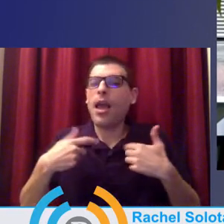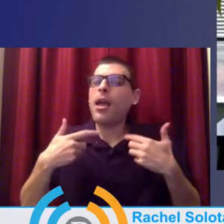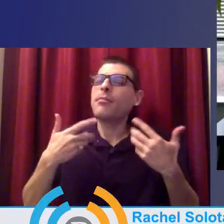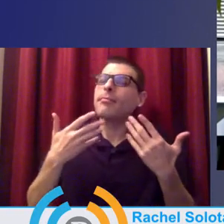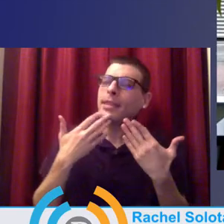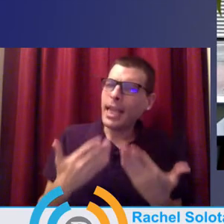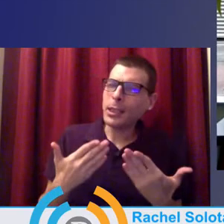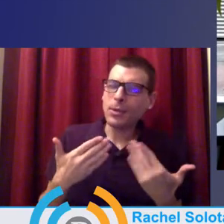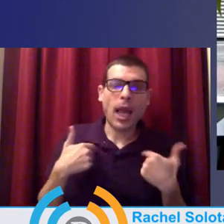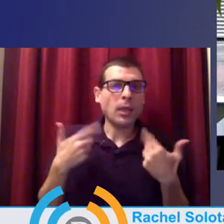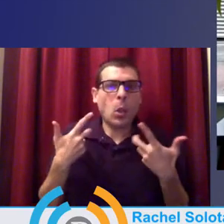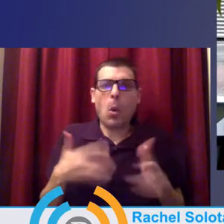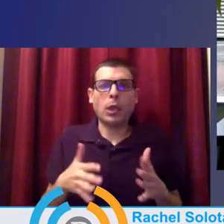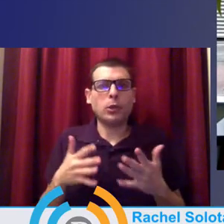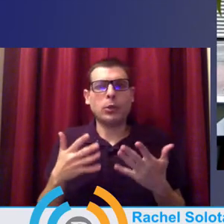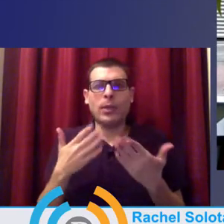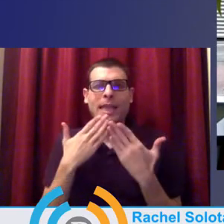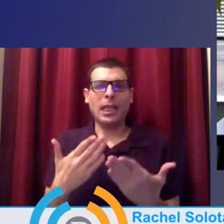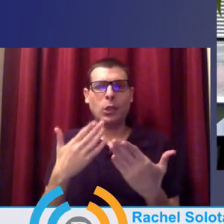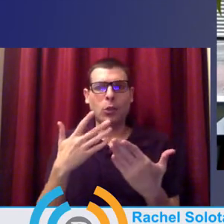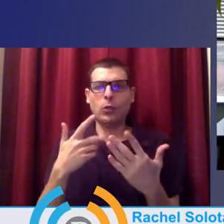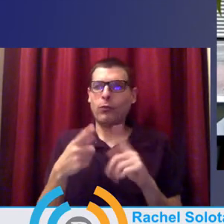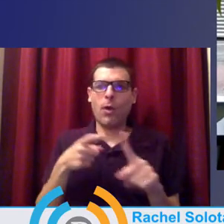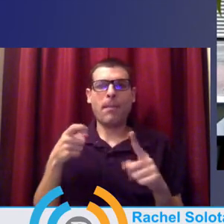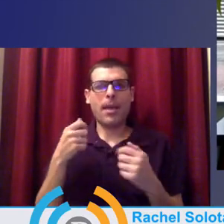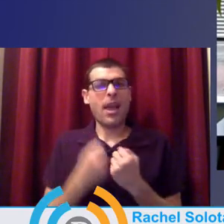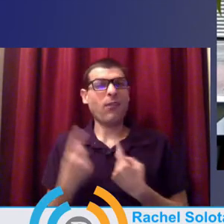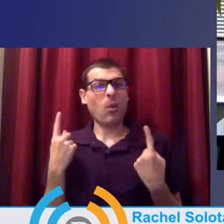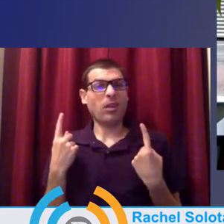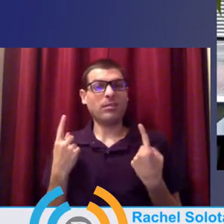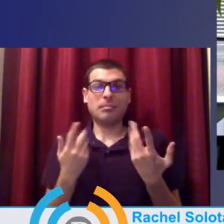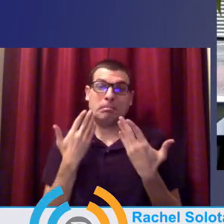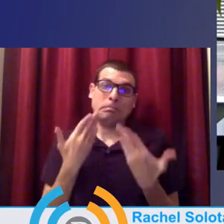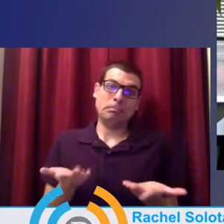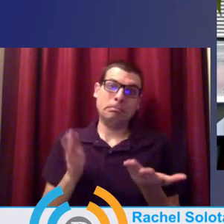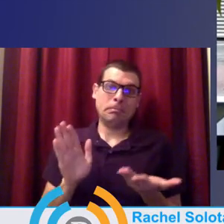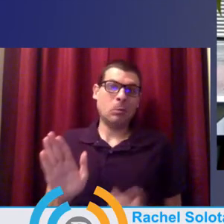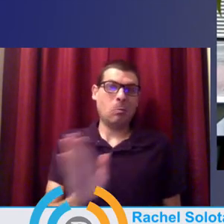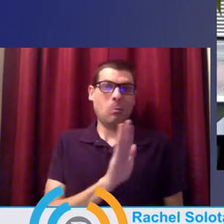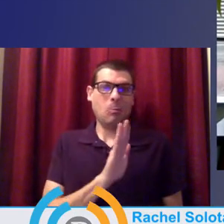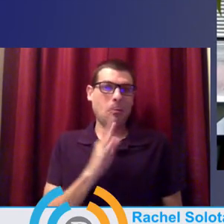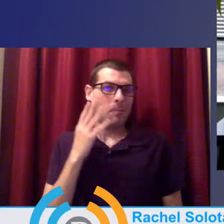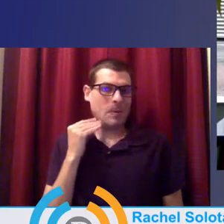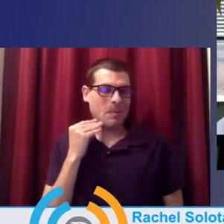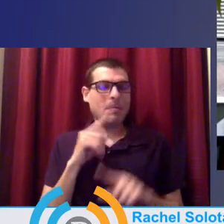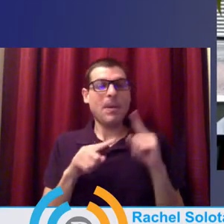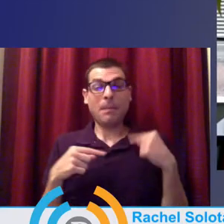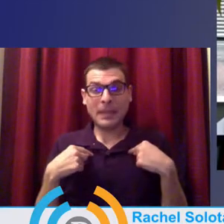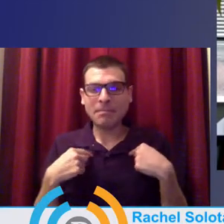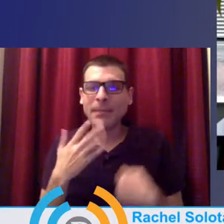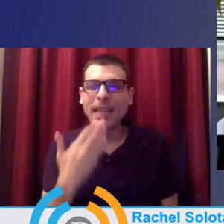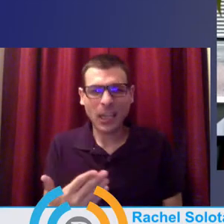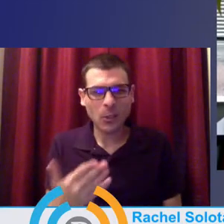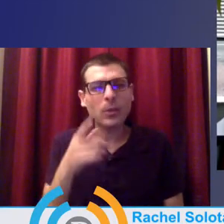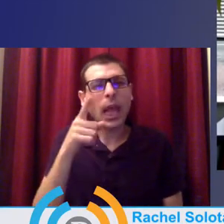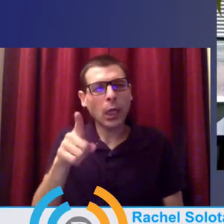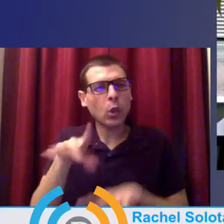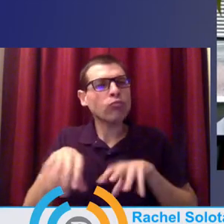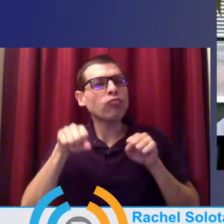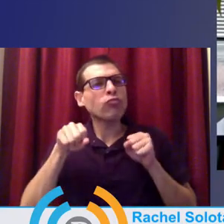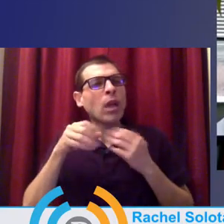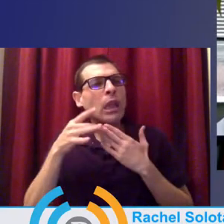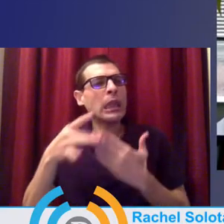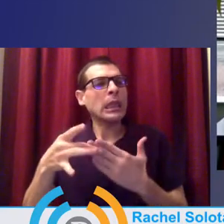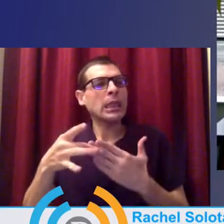community, but I'm going to do it anyway. Thank you for being our leader during this time. I really, really want you to hear